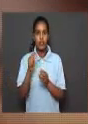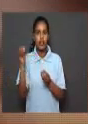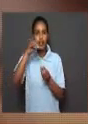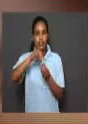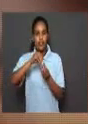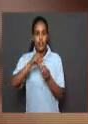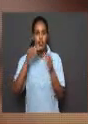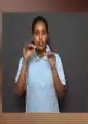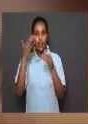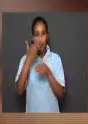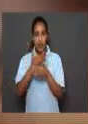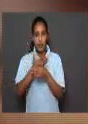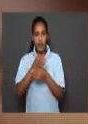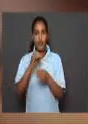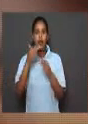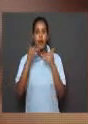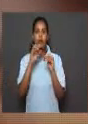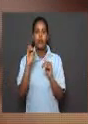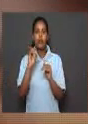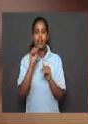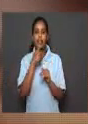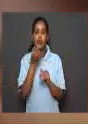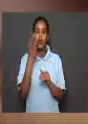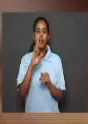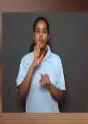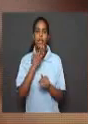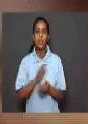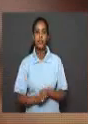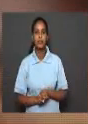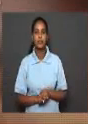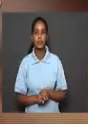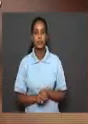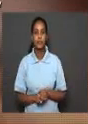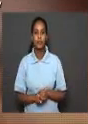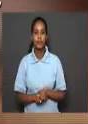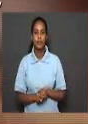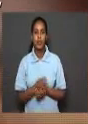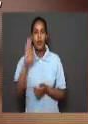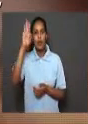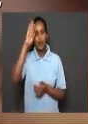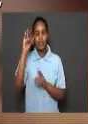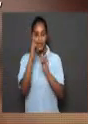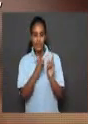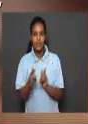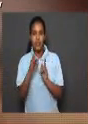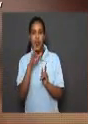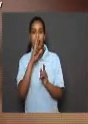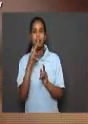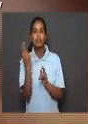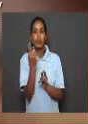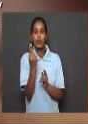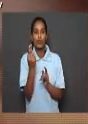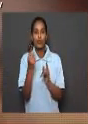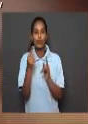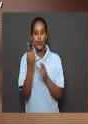limited amount of an acid or a base. Buffer systems are important